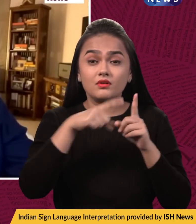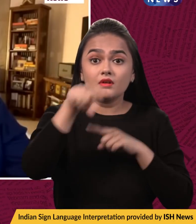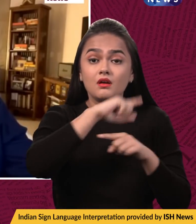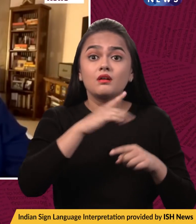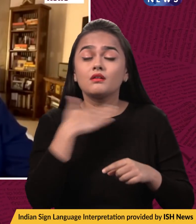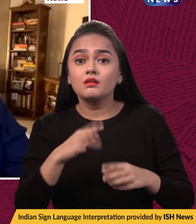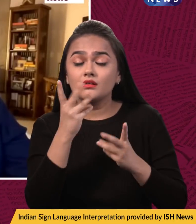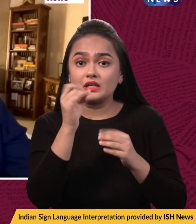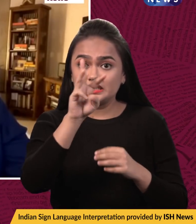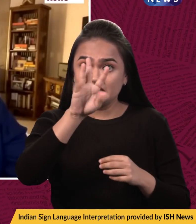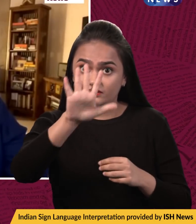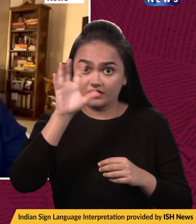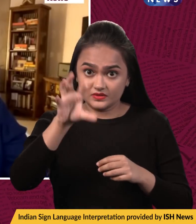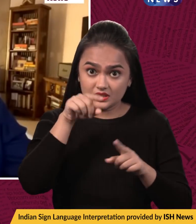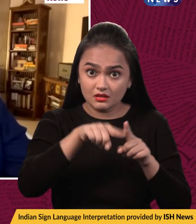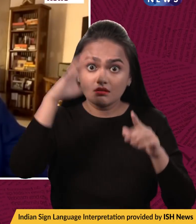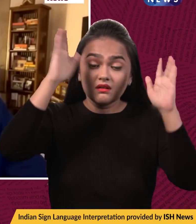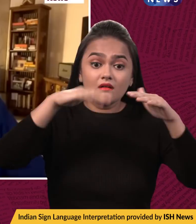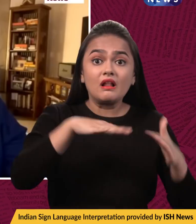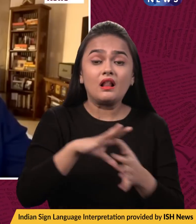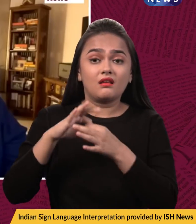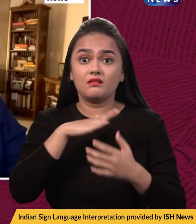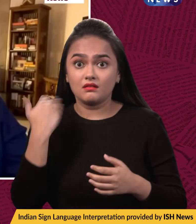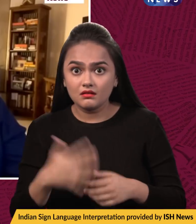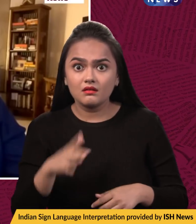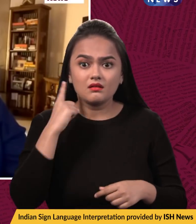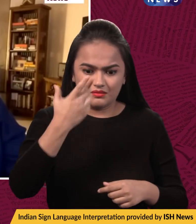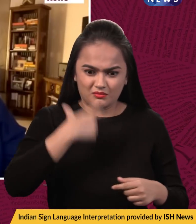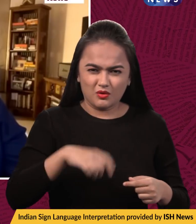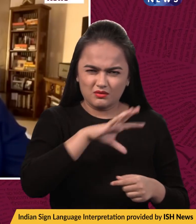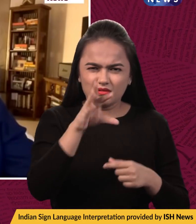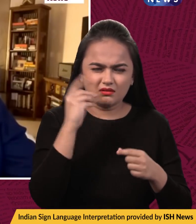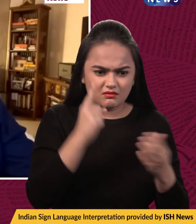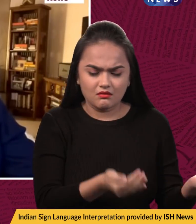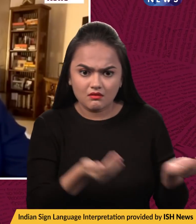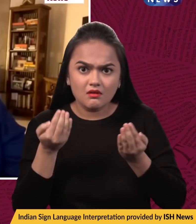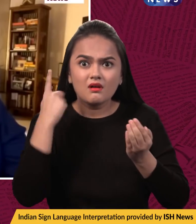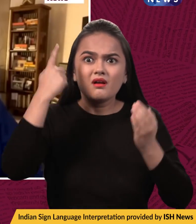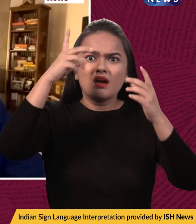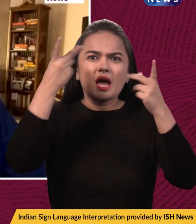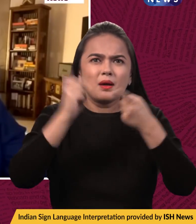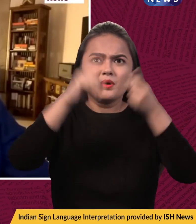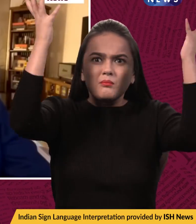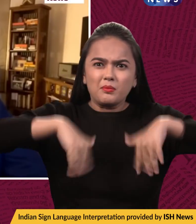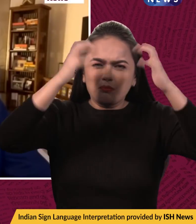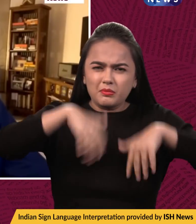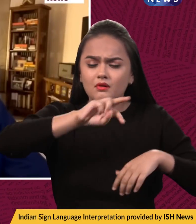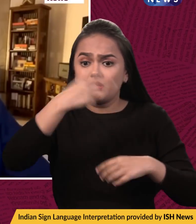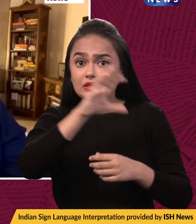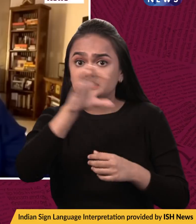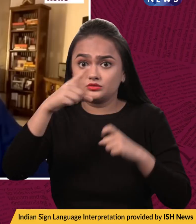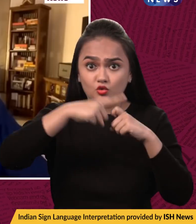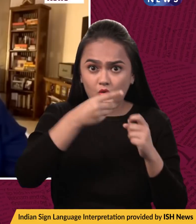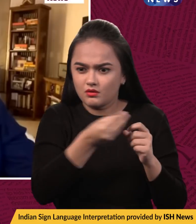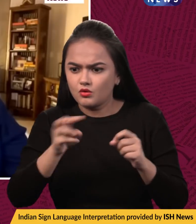is 35 in rain-related incidents. Bodies were recovered from the debris in Kutikal in Kottayam district and